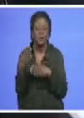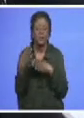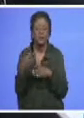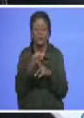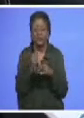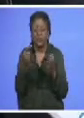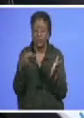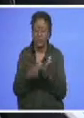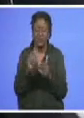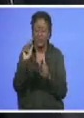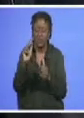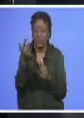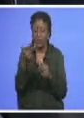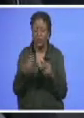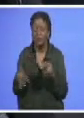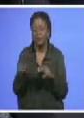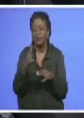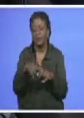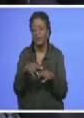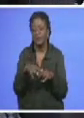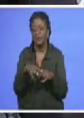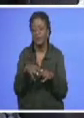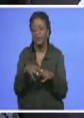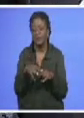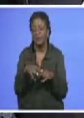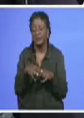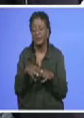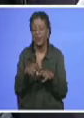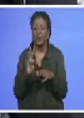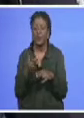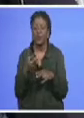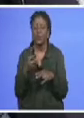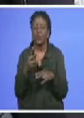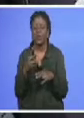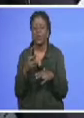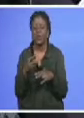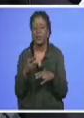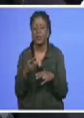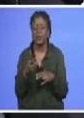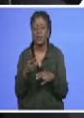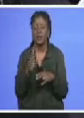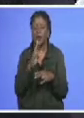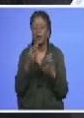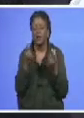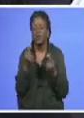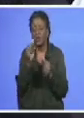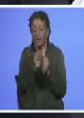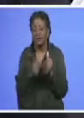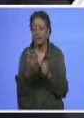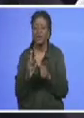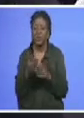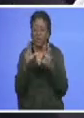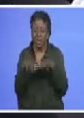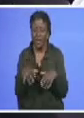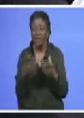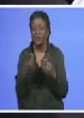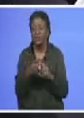from this third wave. We certainly are doing everything we can to